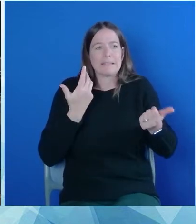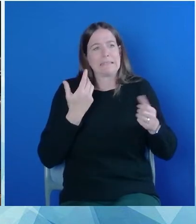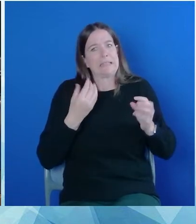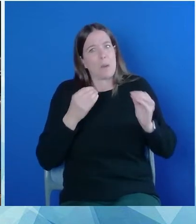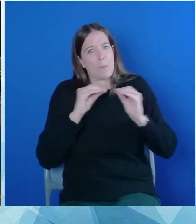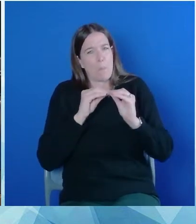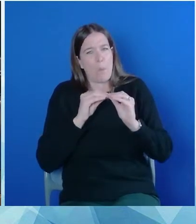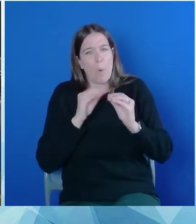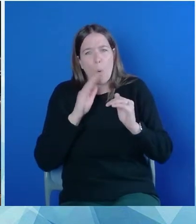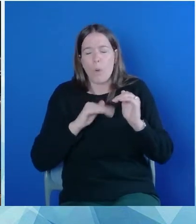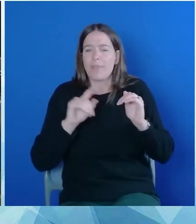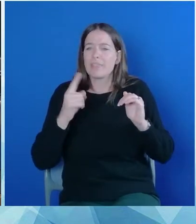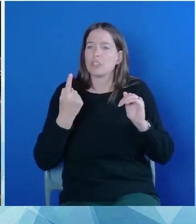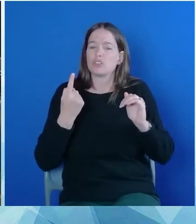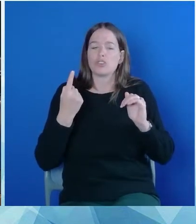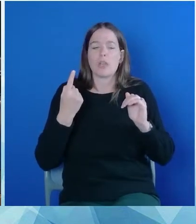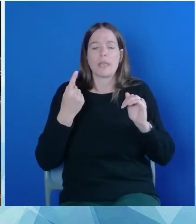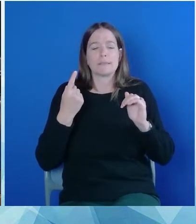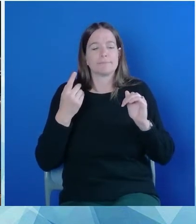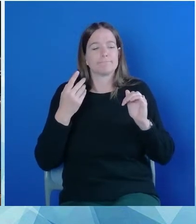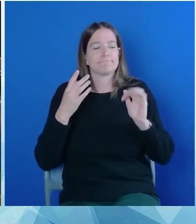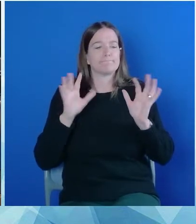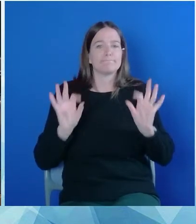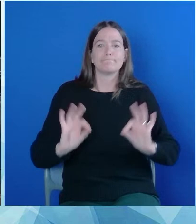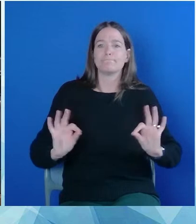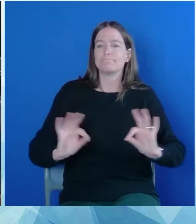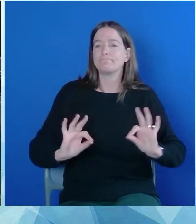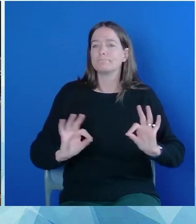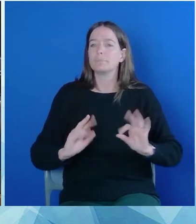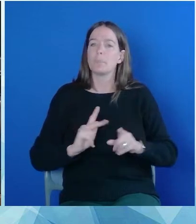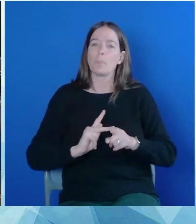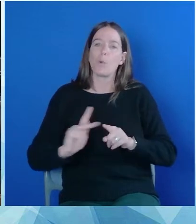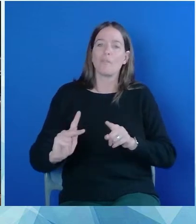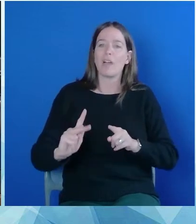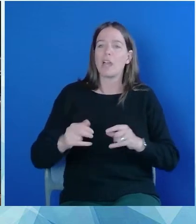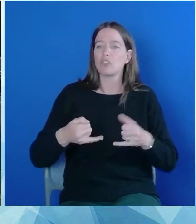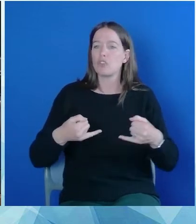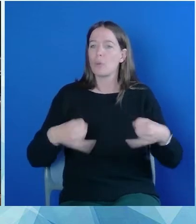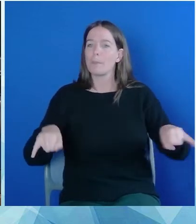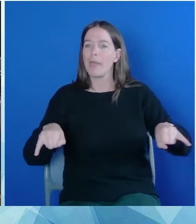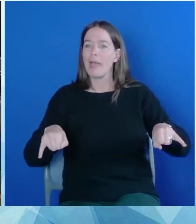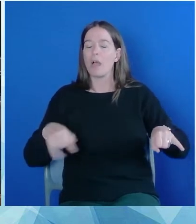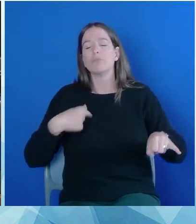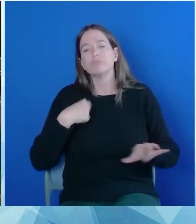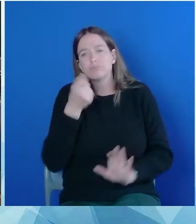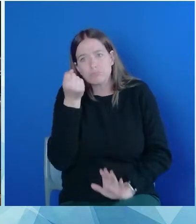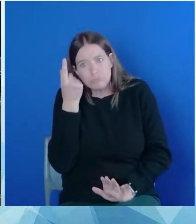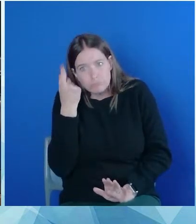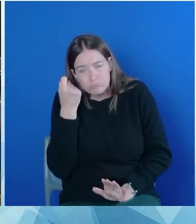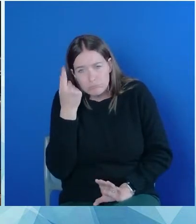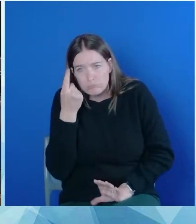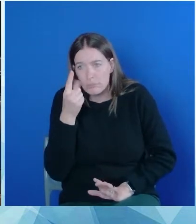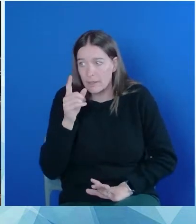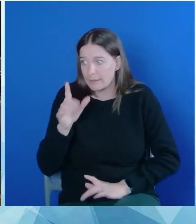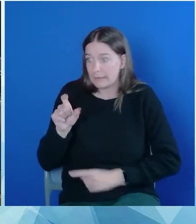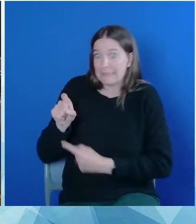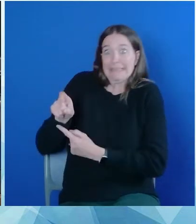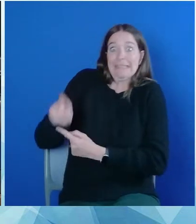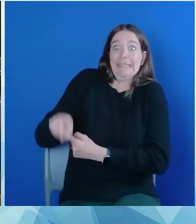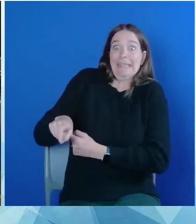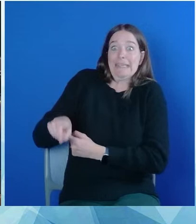involved than just professional boundaries. And I do understand the necessity to have good people